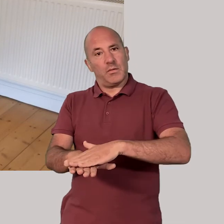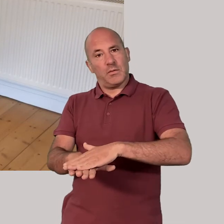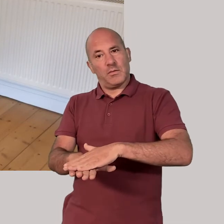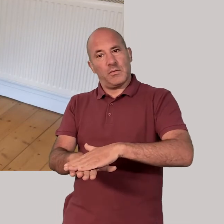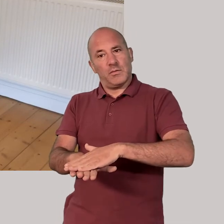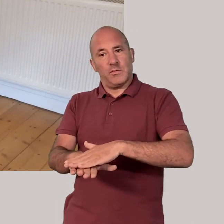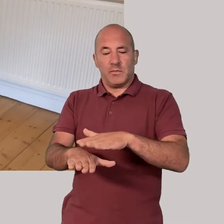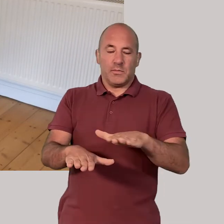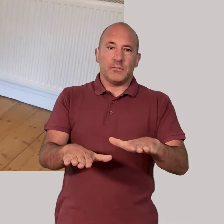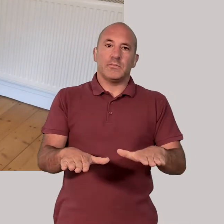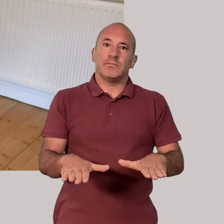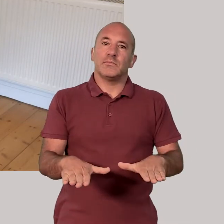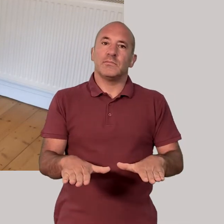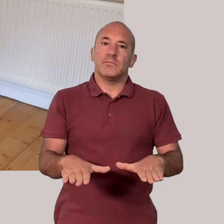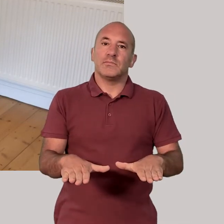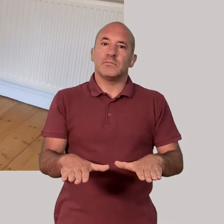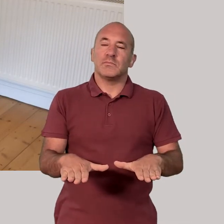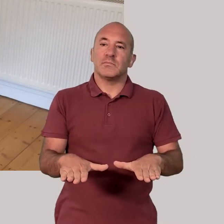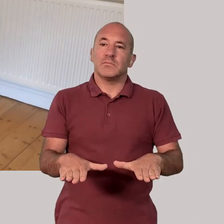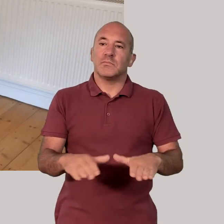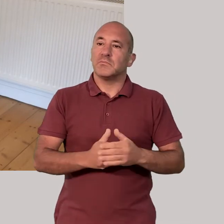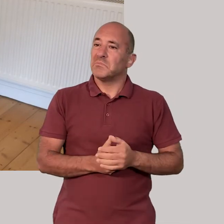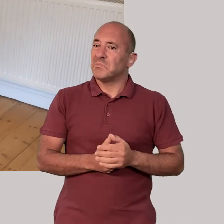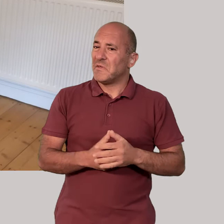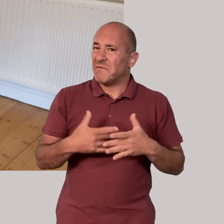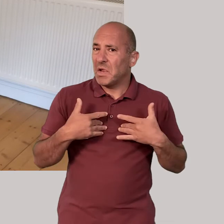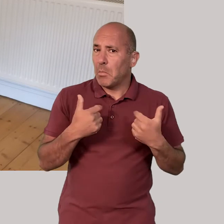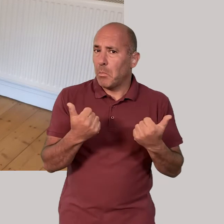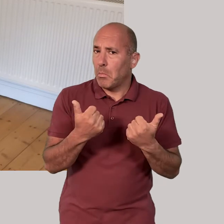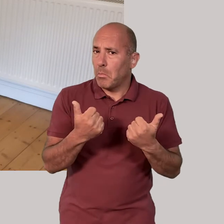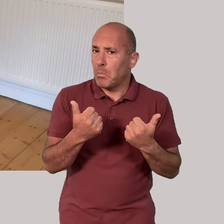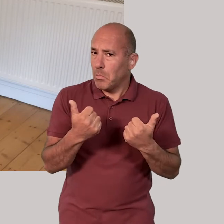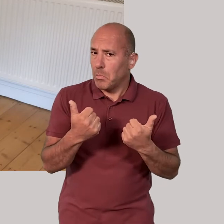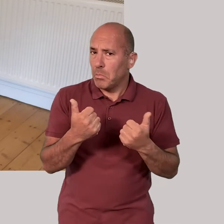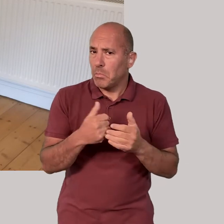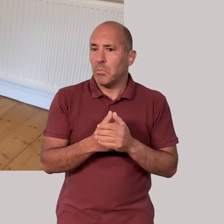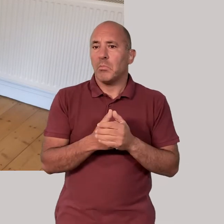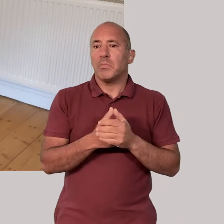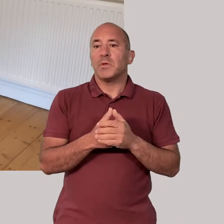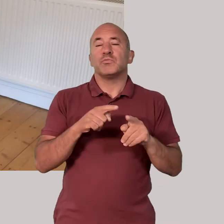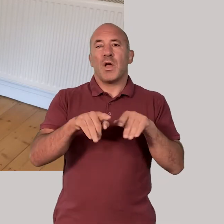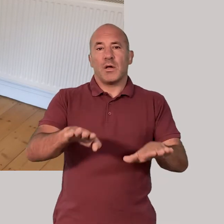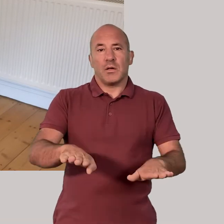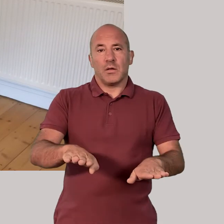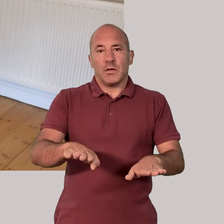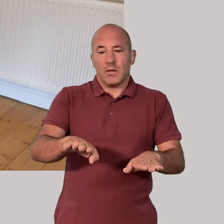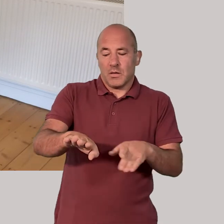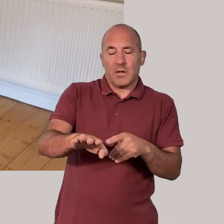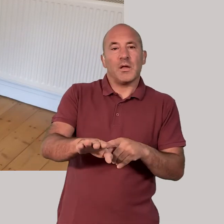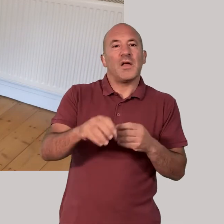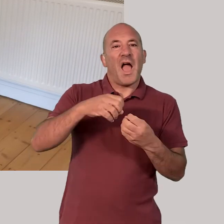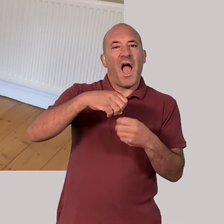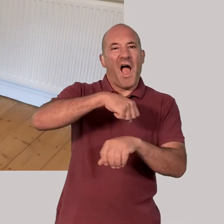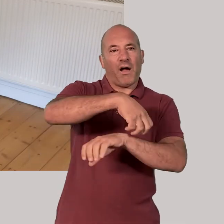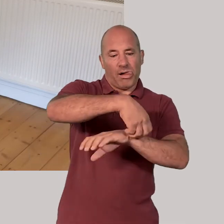Touch your foot, put it back. Then see if that felt okay, if you can touch the